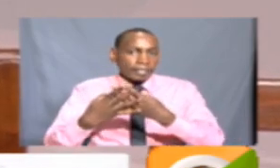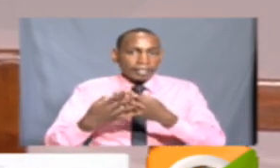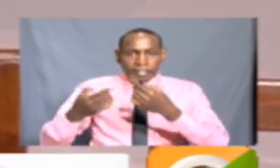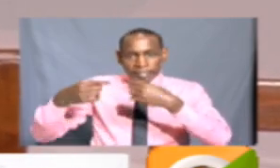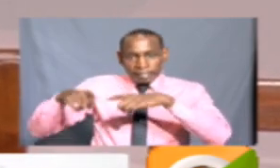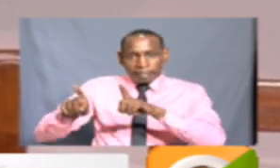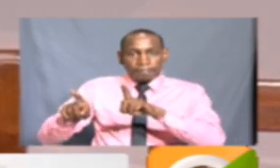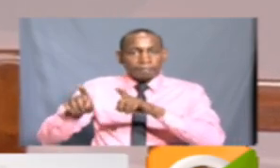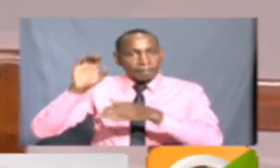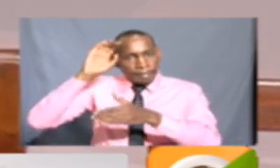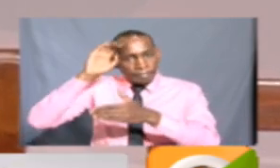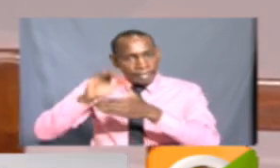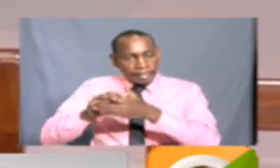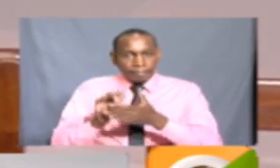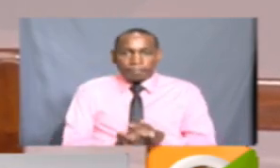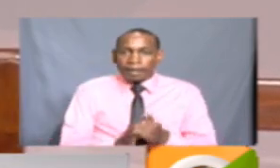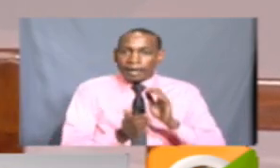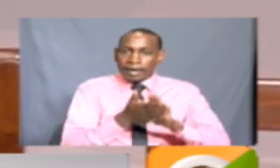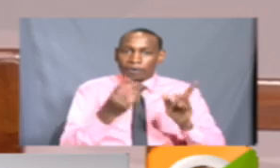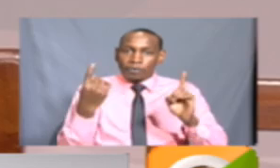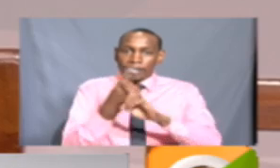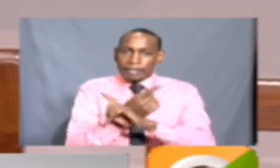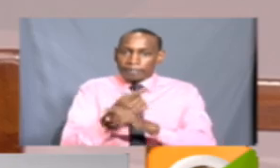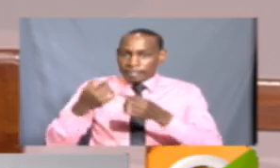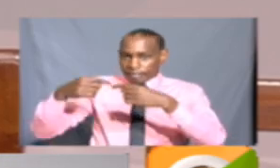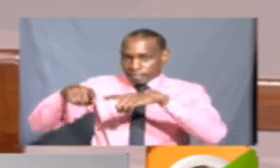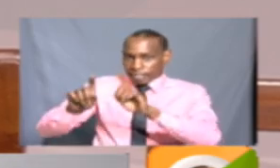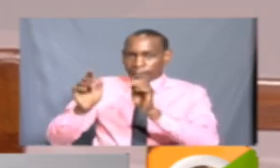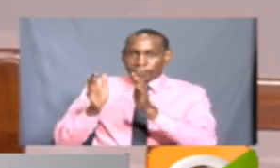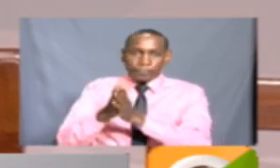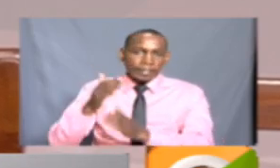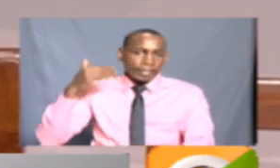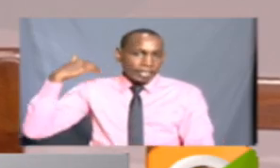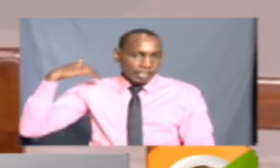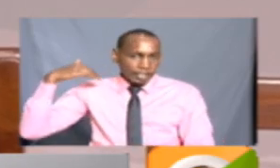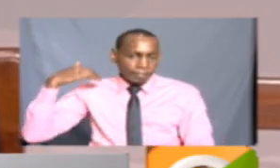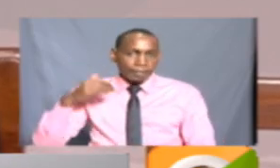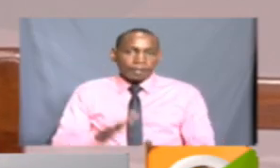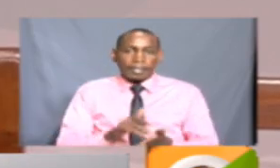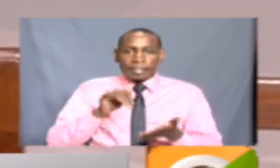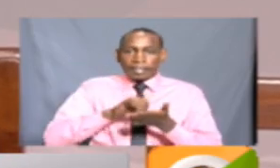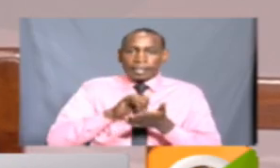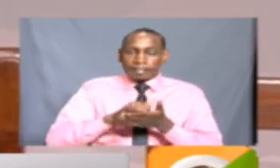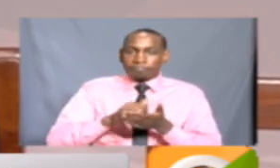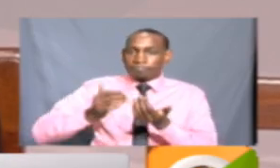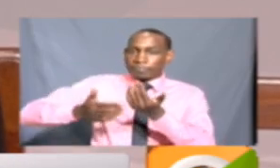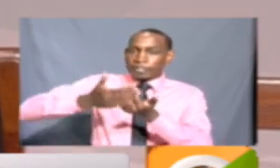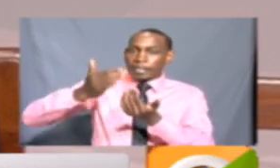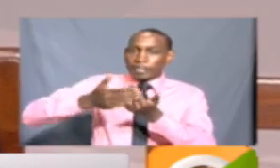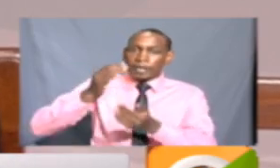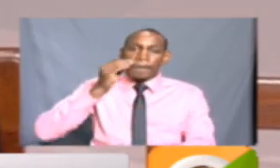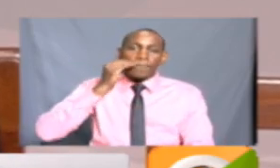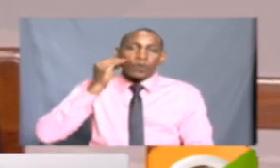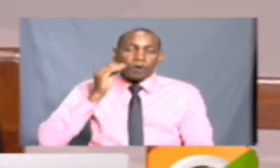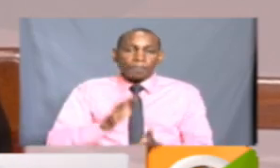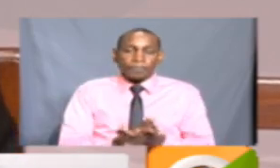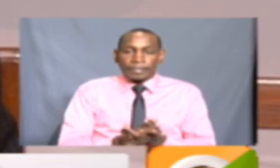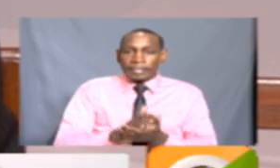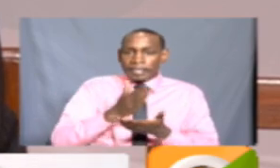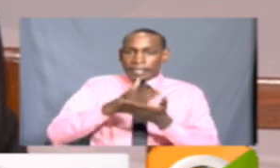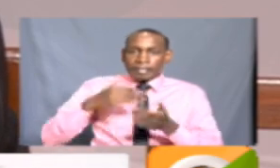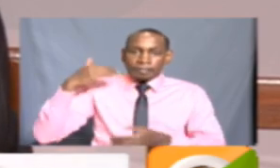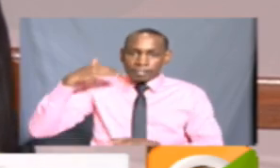actually believe. There's no difference between you and the sheep that you keep at home. And some of these sheep we have